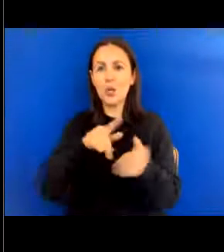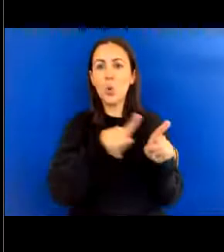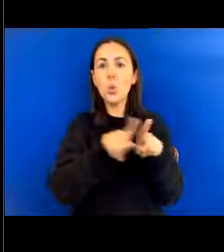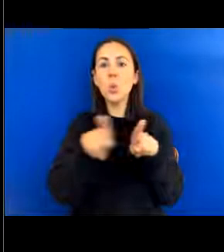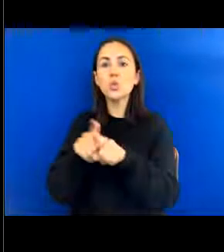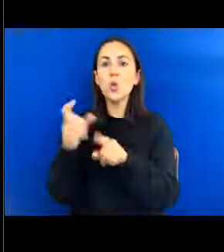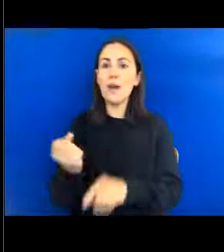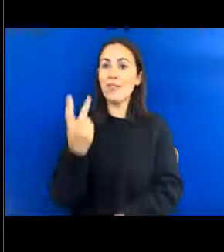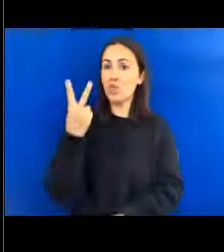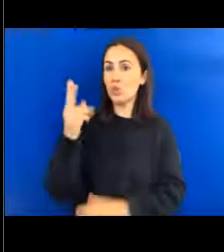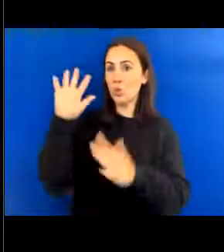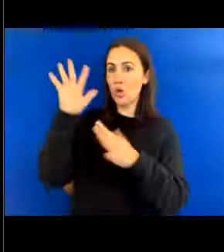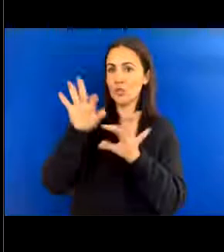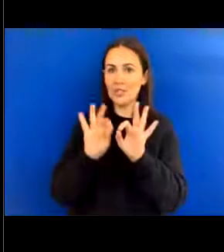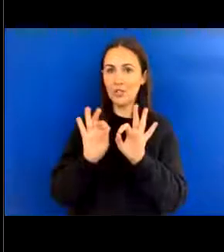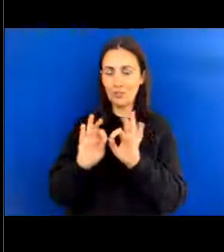everyone.